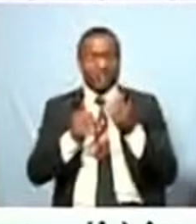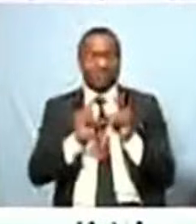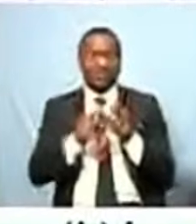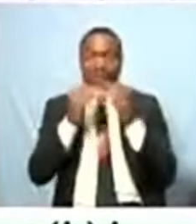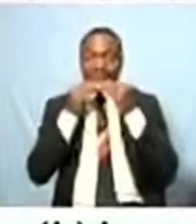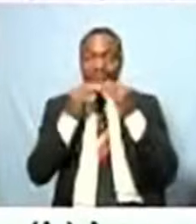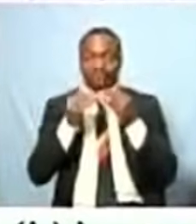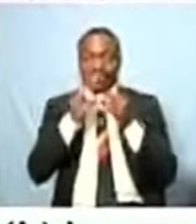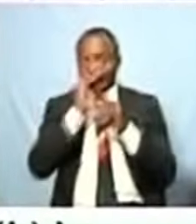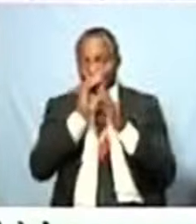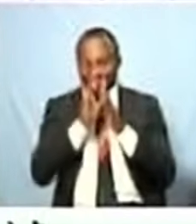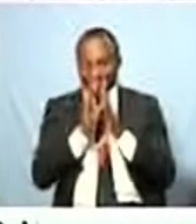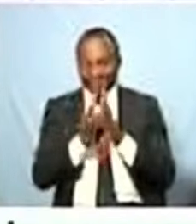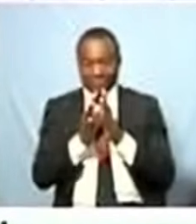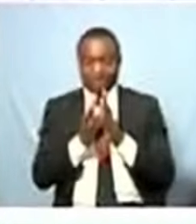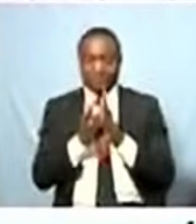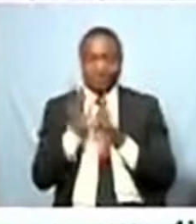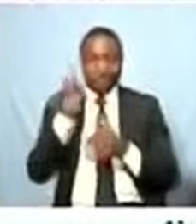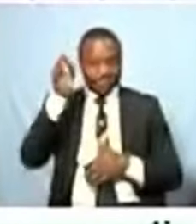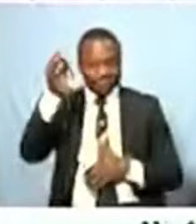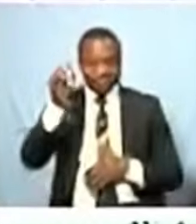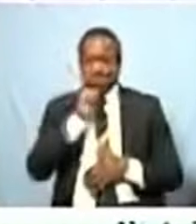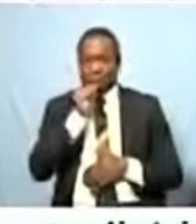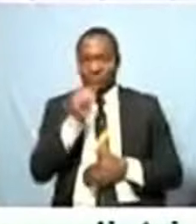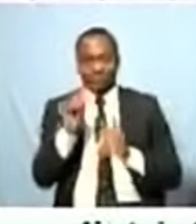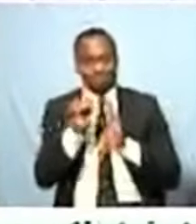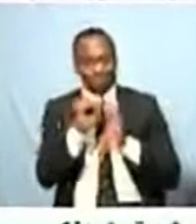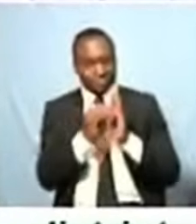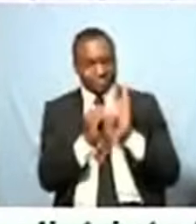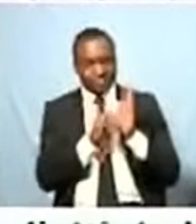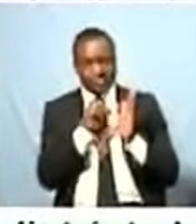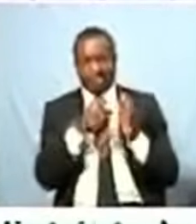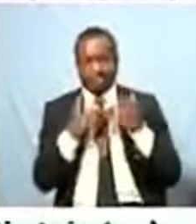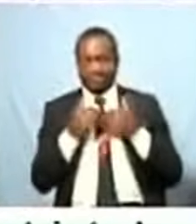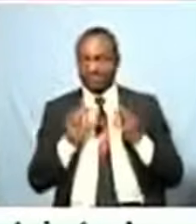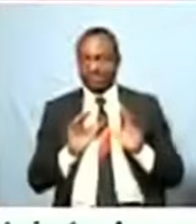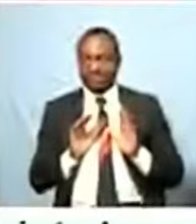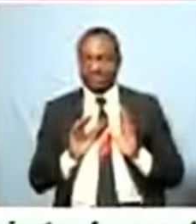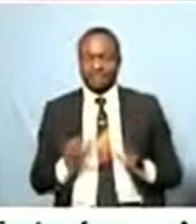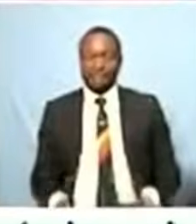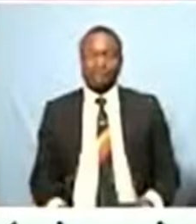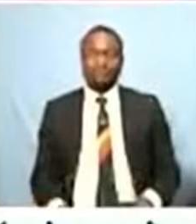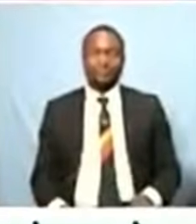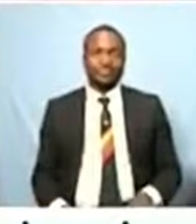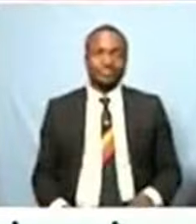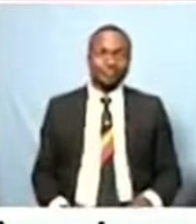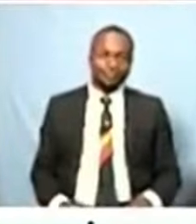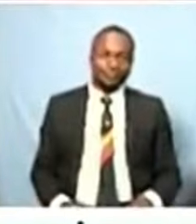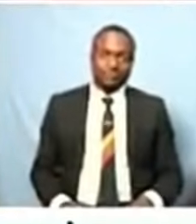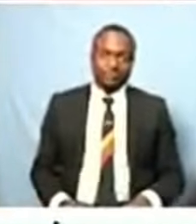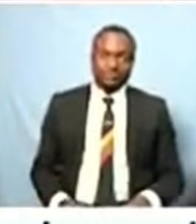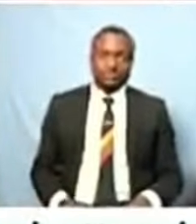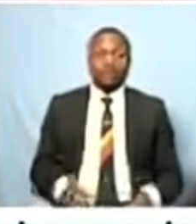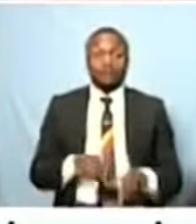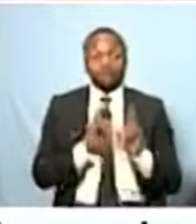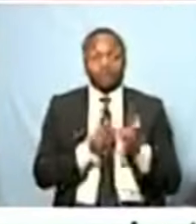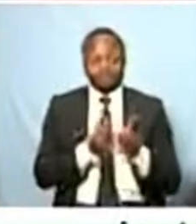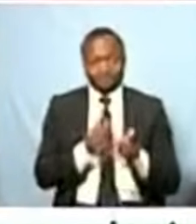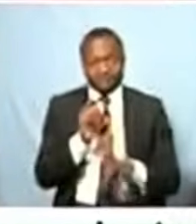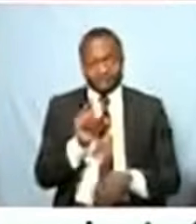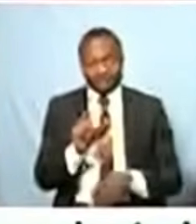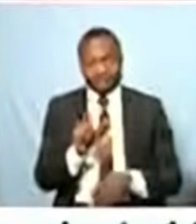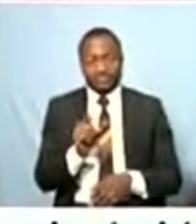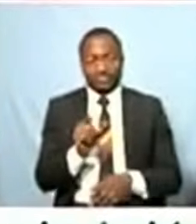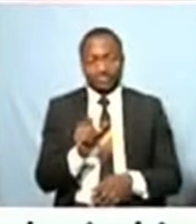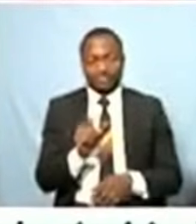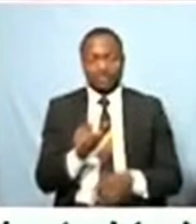you so very much, Madam Speaker. It's the future, not the list that he is having now. Thank you. You respond as you